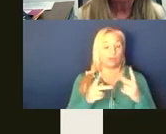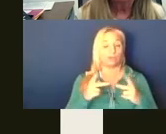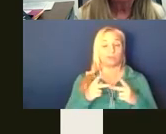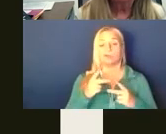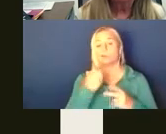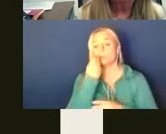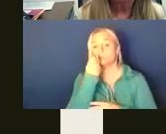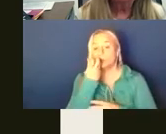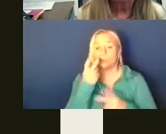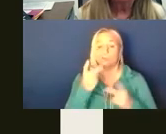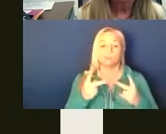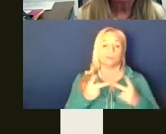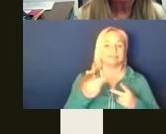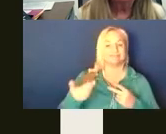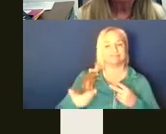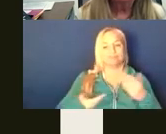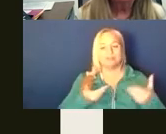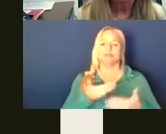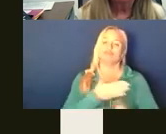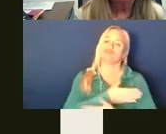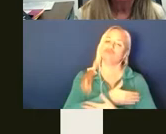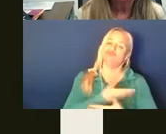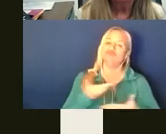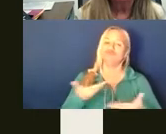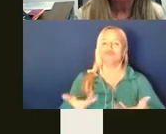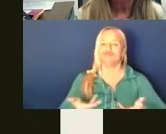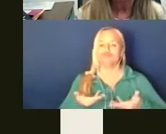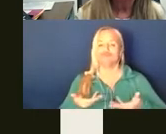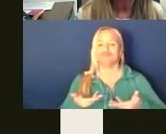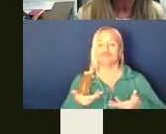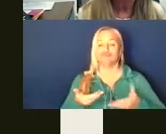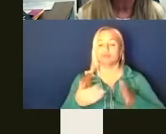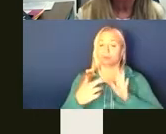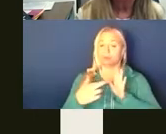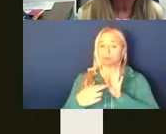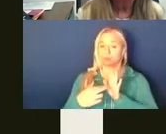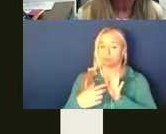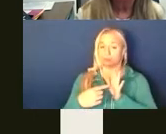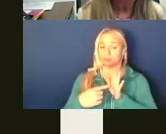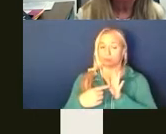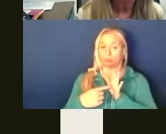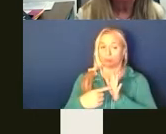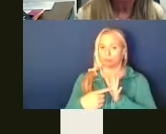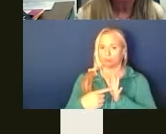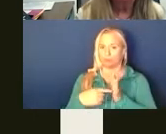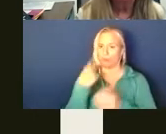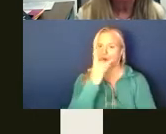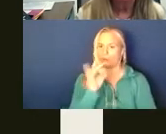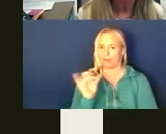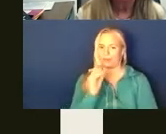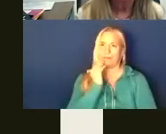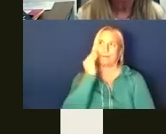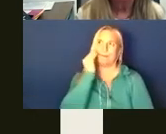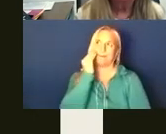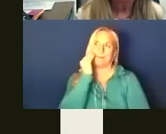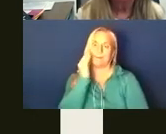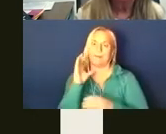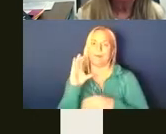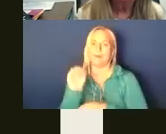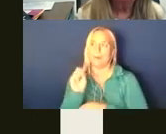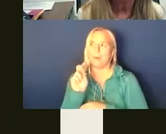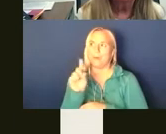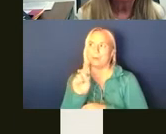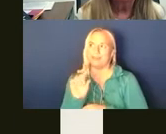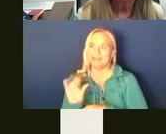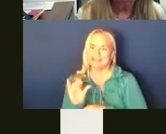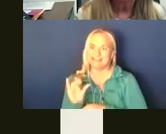warm space. We created it to replicate like a home cozy space. We had a couch, we had